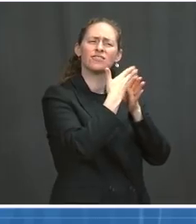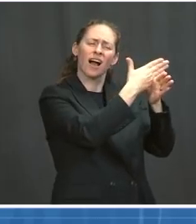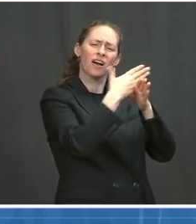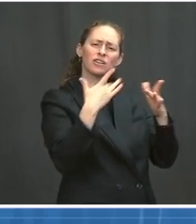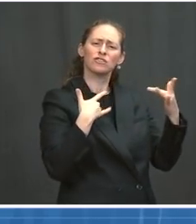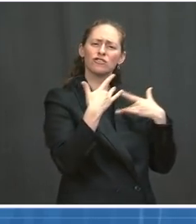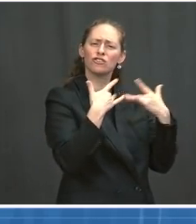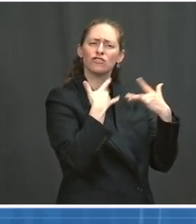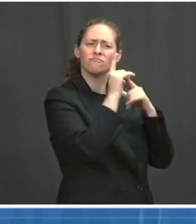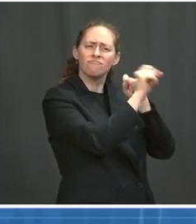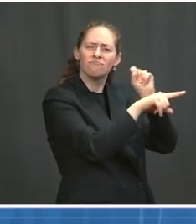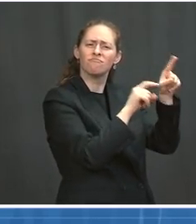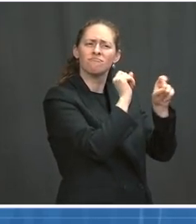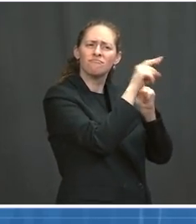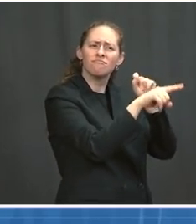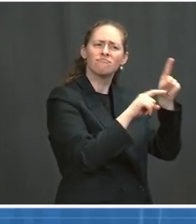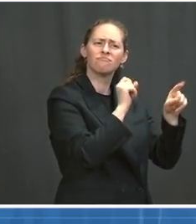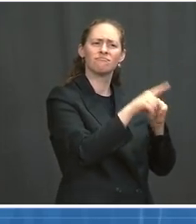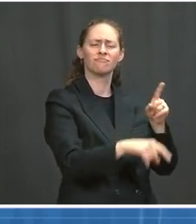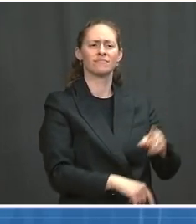visit vaccines.gov